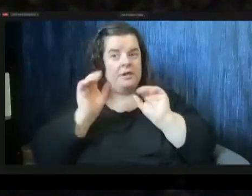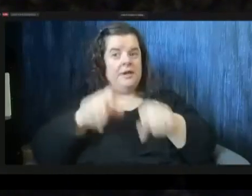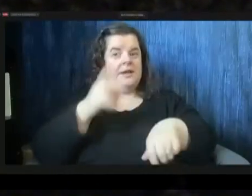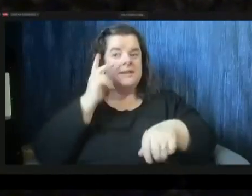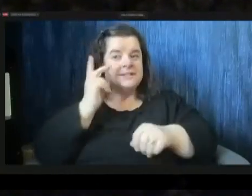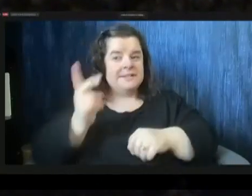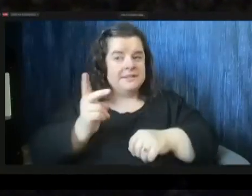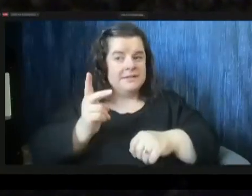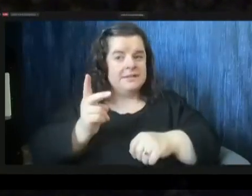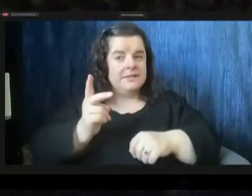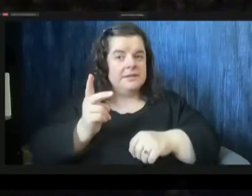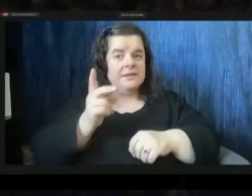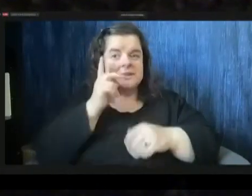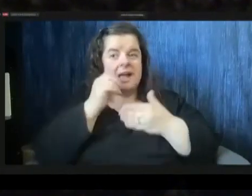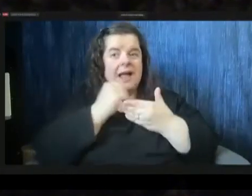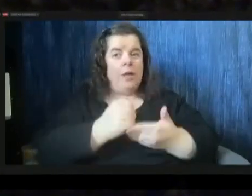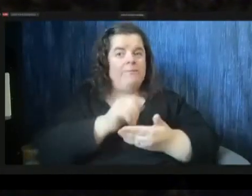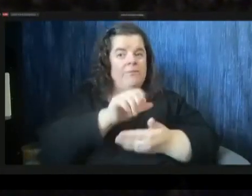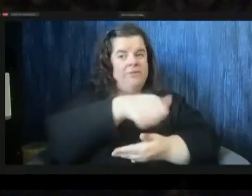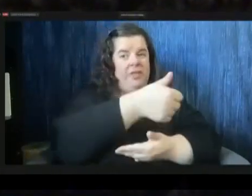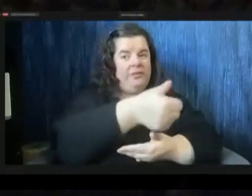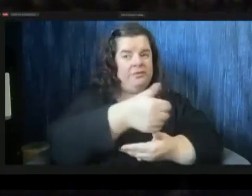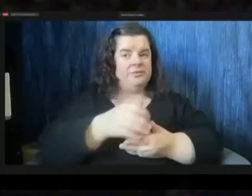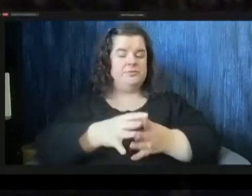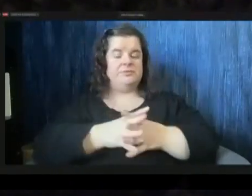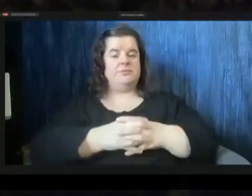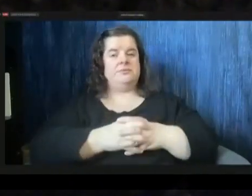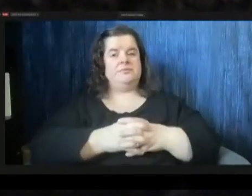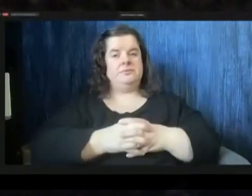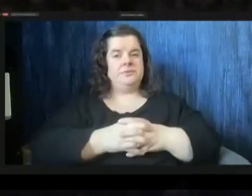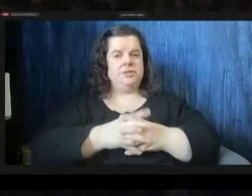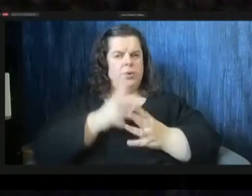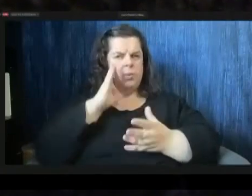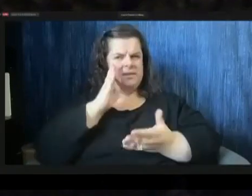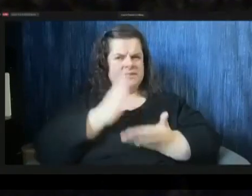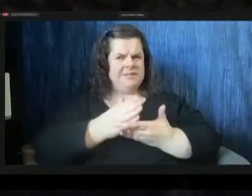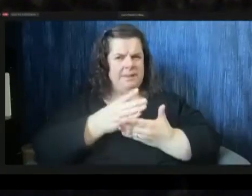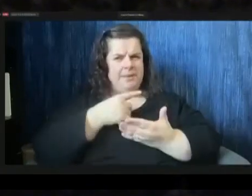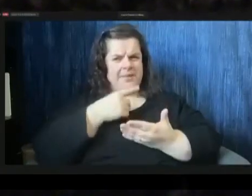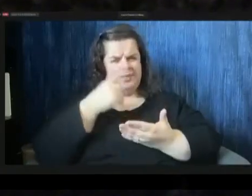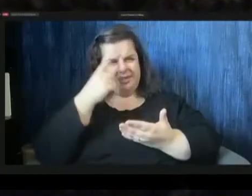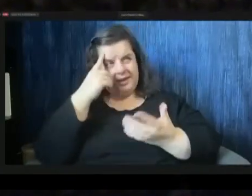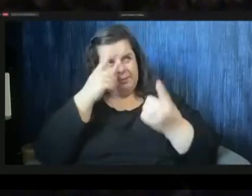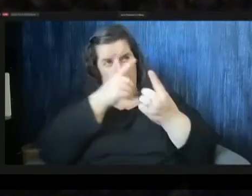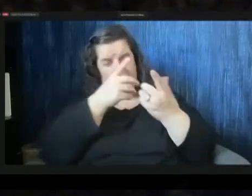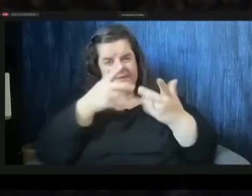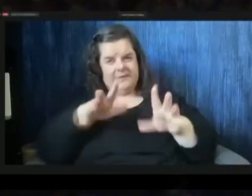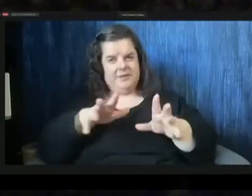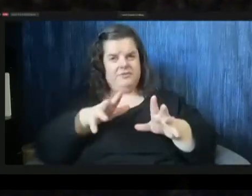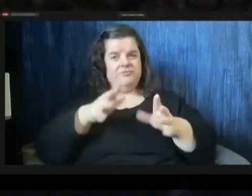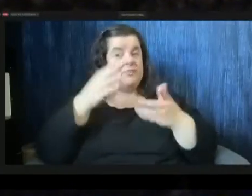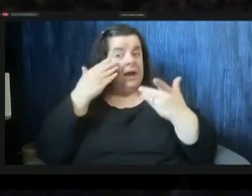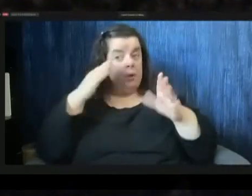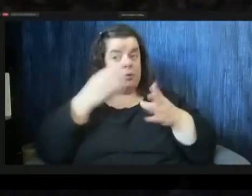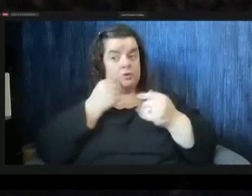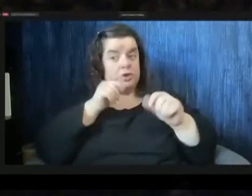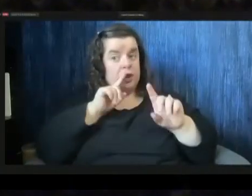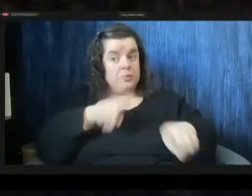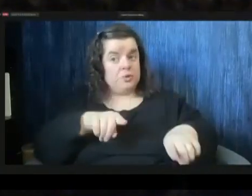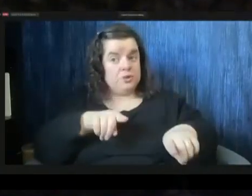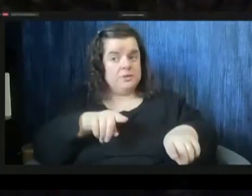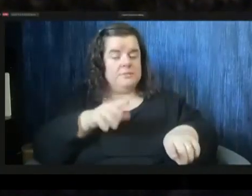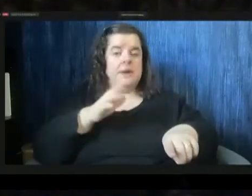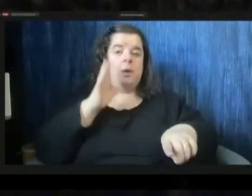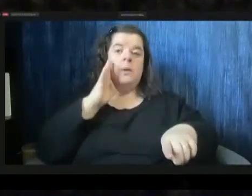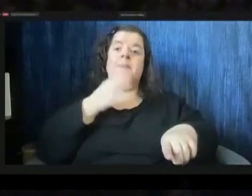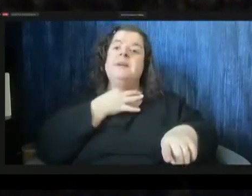not helpful in others. So I'll stop there. I think I've made my point. I don't know what the solution is. I would be interested in